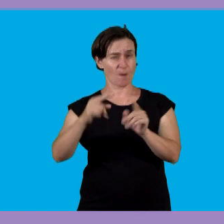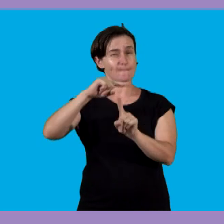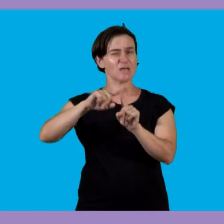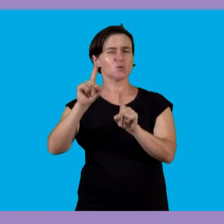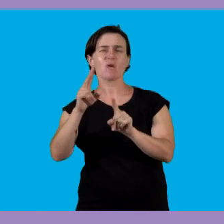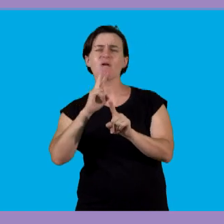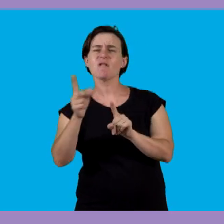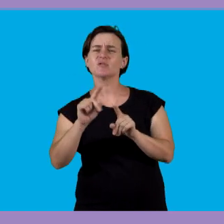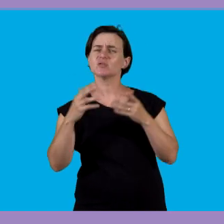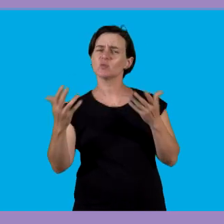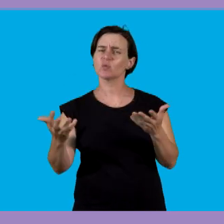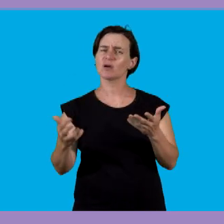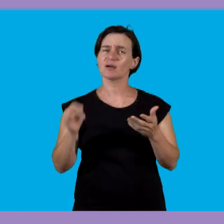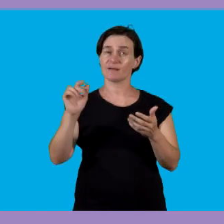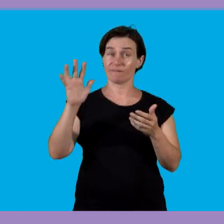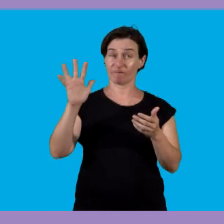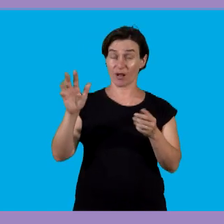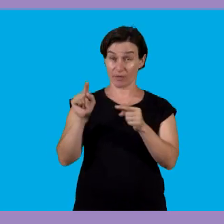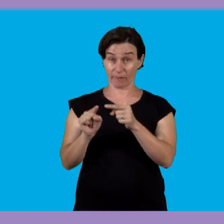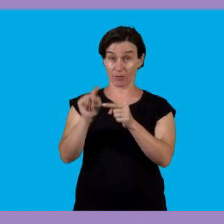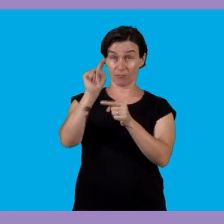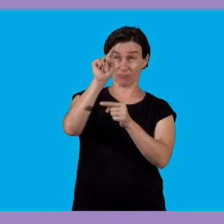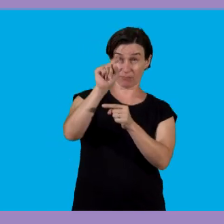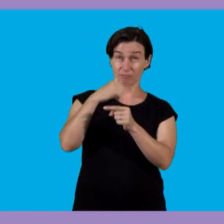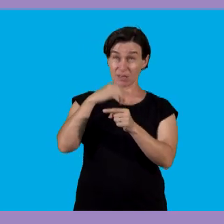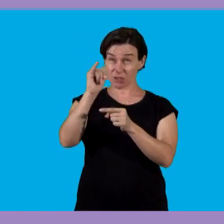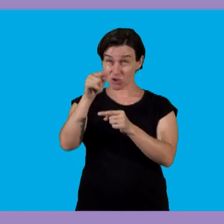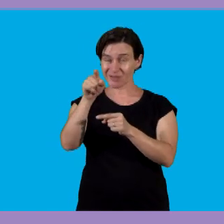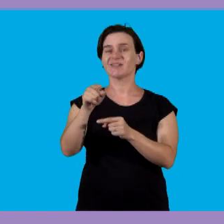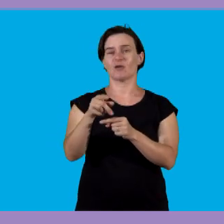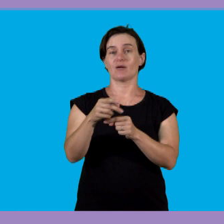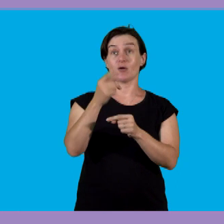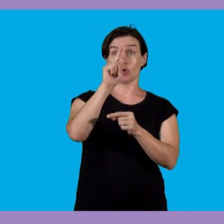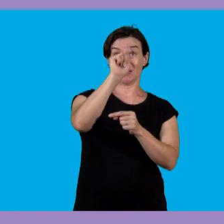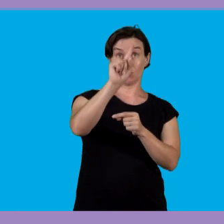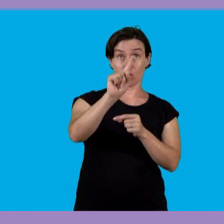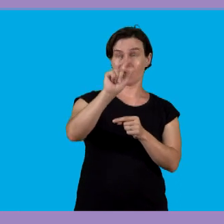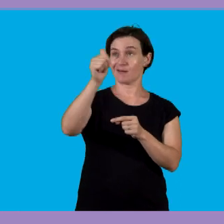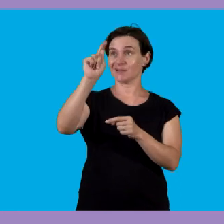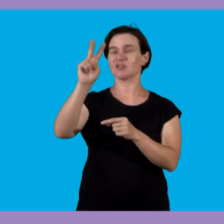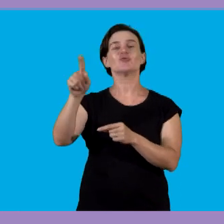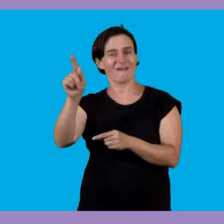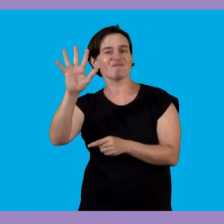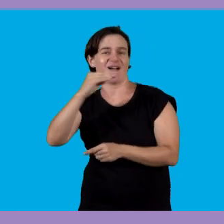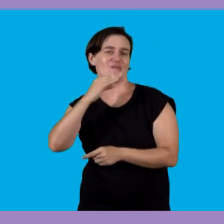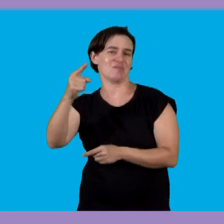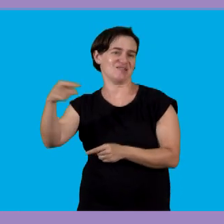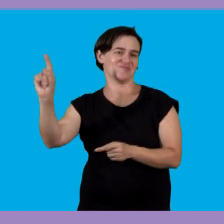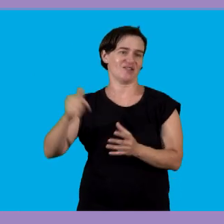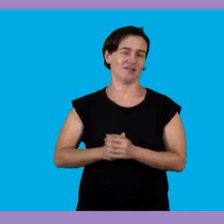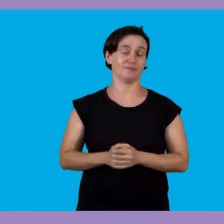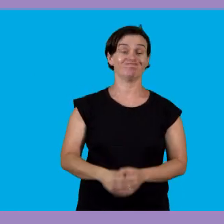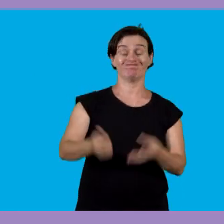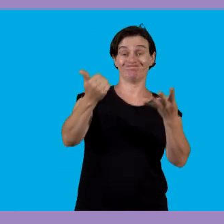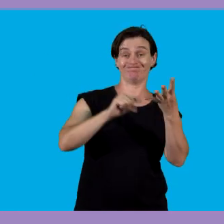then our answer is going to give us a 5, which of course is that second term. Then the last question there says,